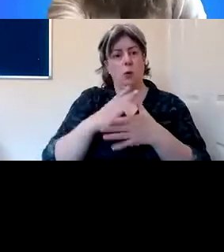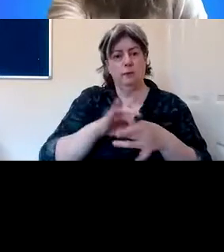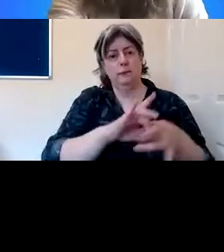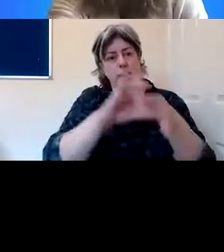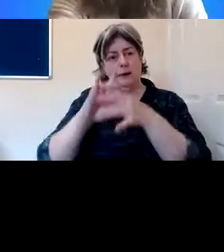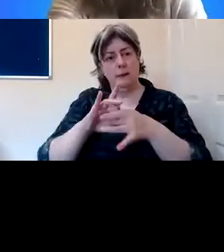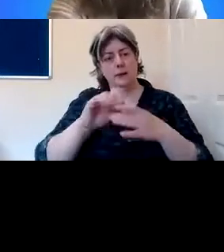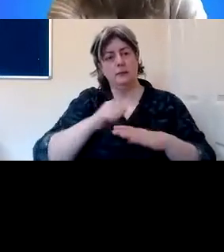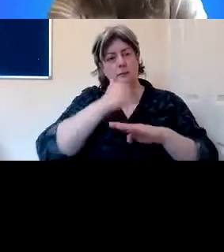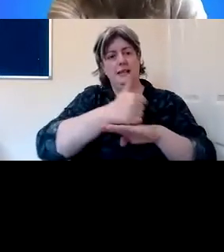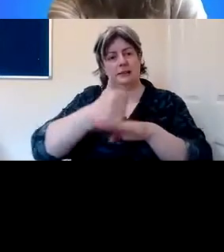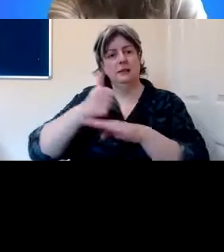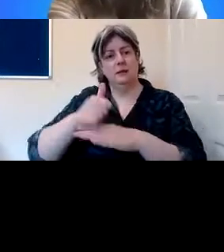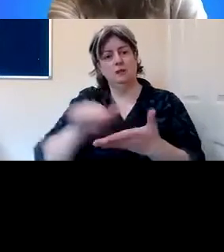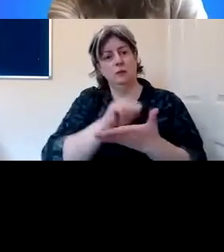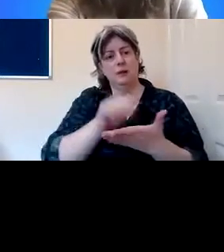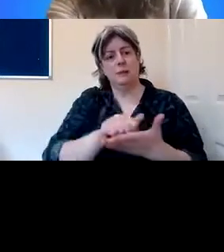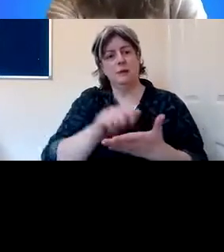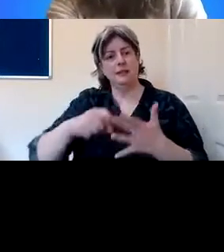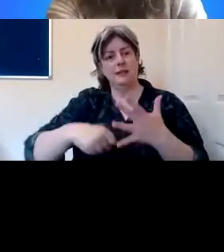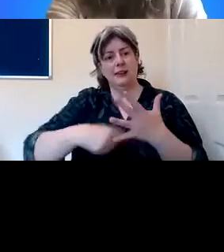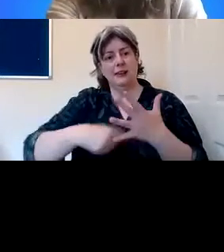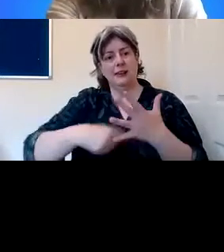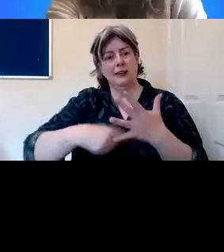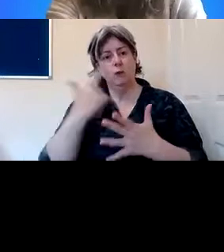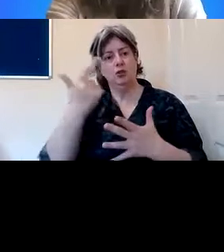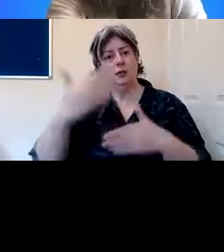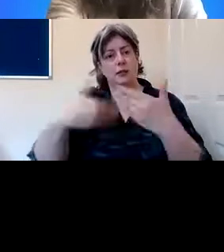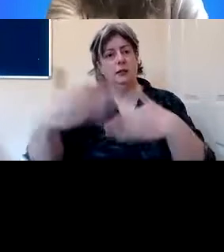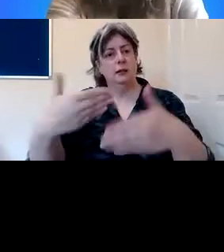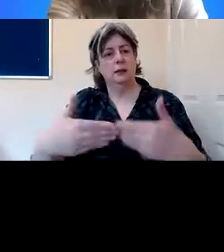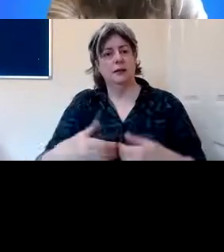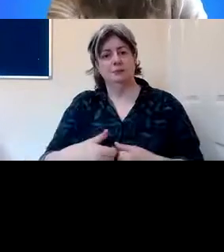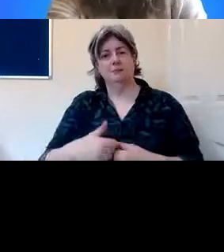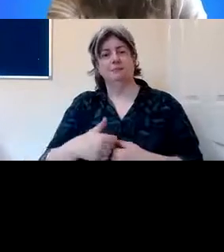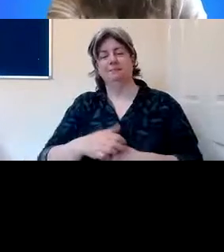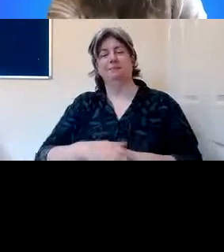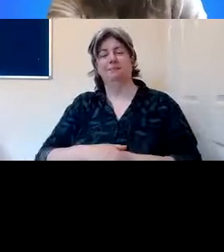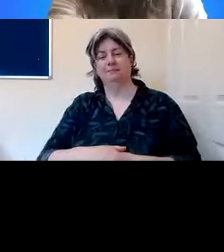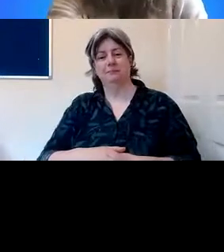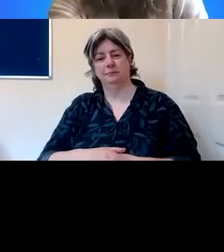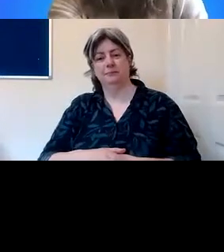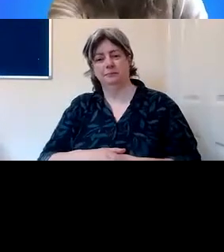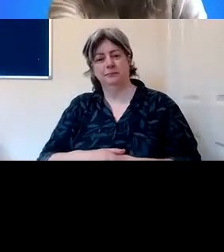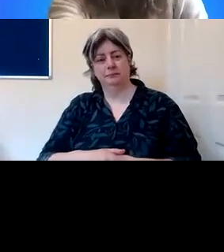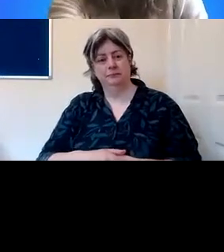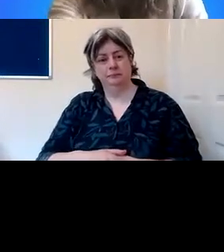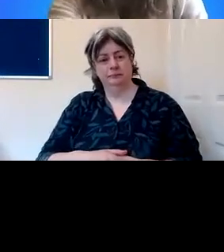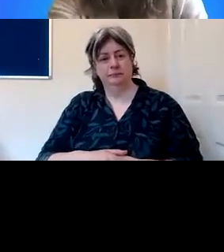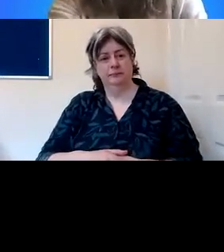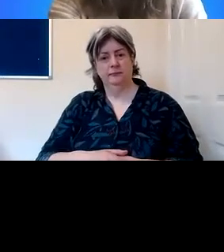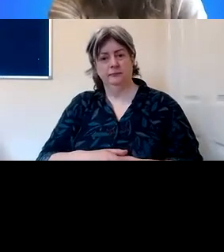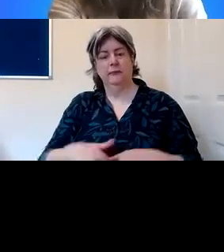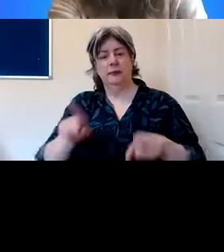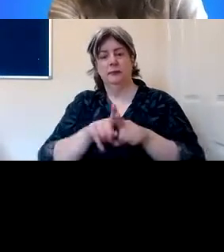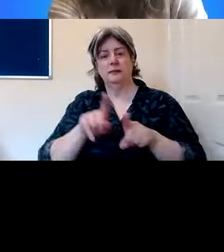the implementation right is an evolving journey. Thank you, Lee. And the same question to Helen Mary.